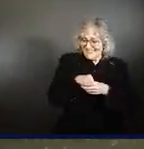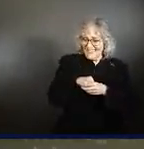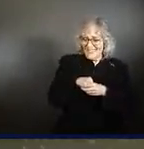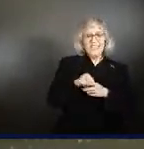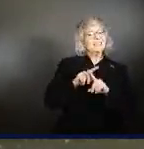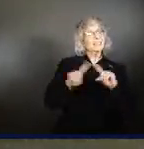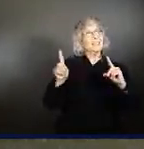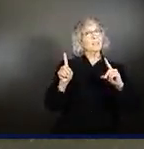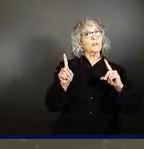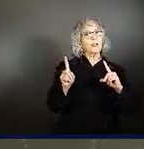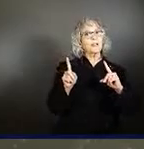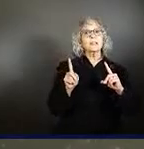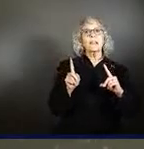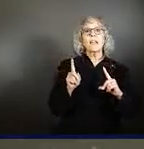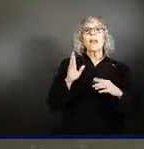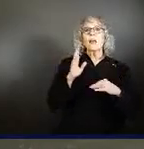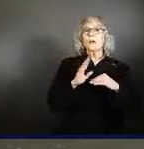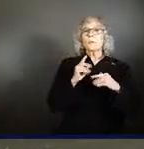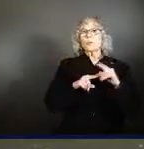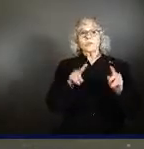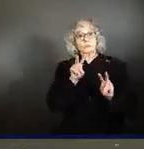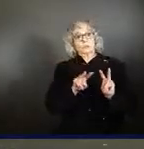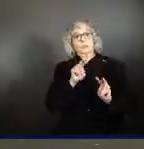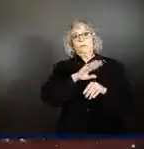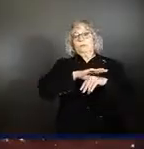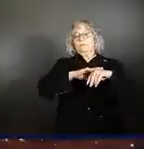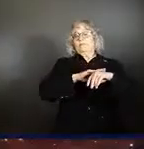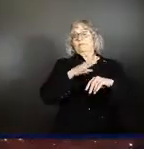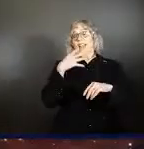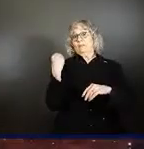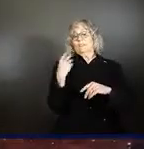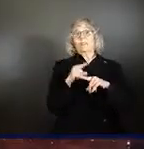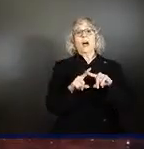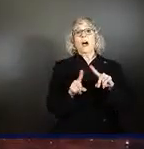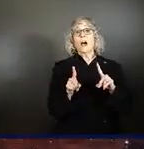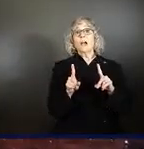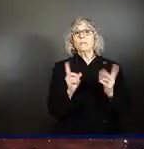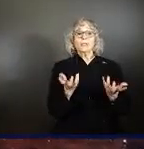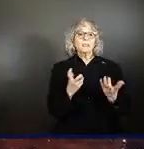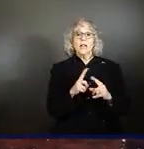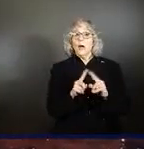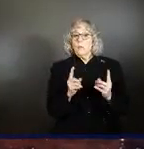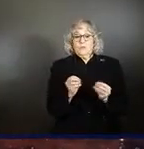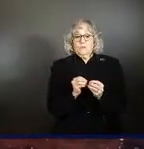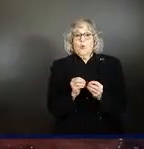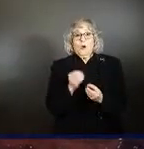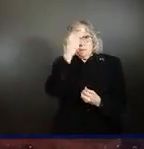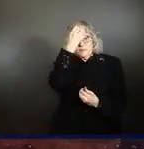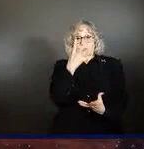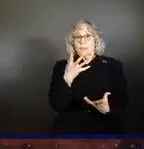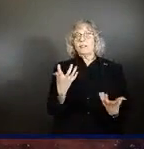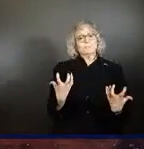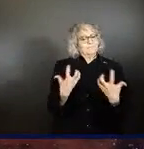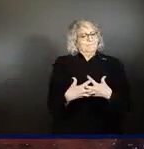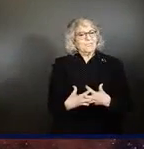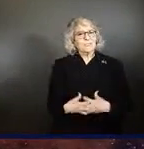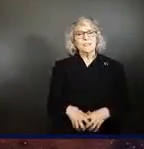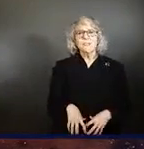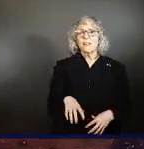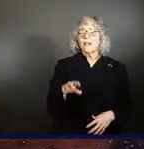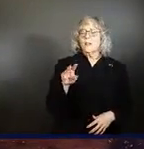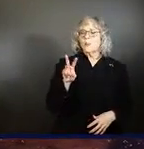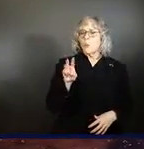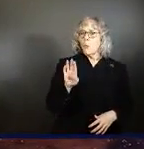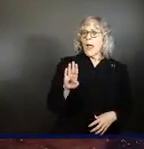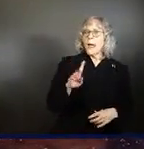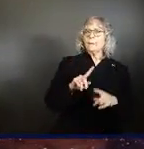person, but it tells you a lot more information, and it's complementary. It's the same thing. James Webb it's not an x-ray telescope, it's an infrared telescope,